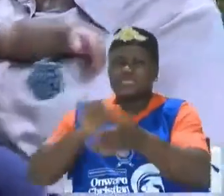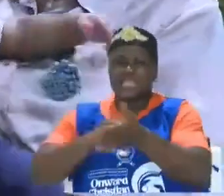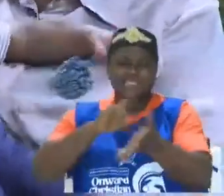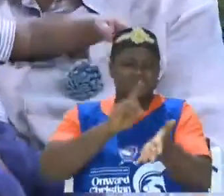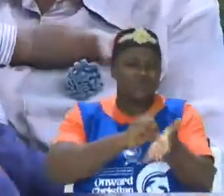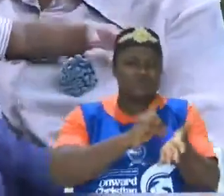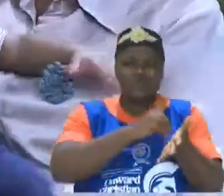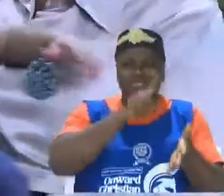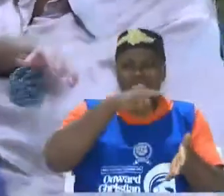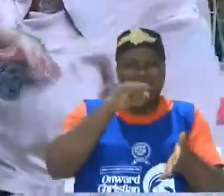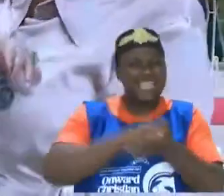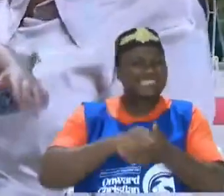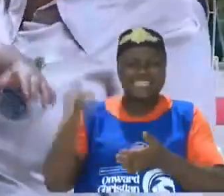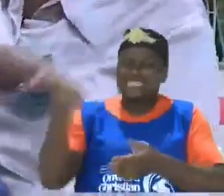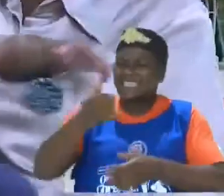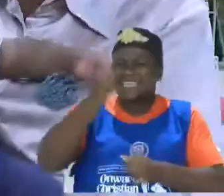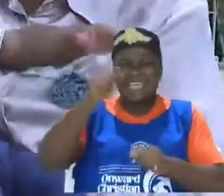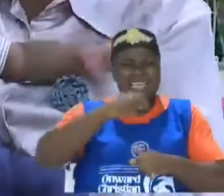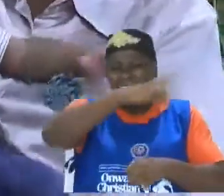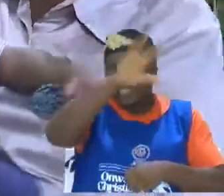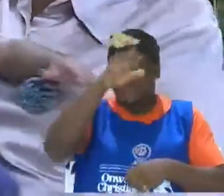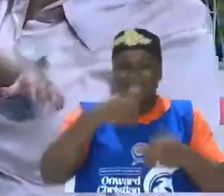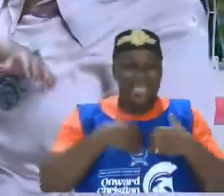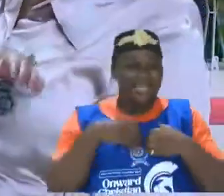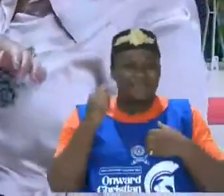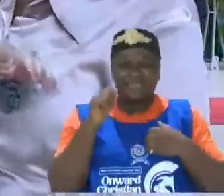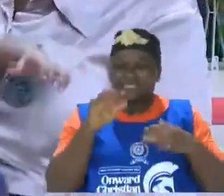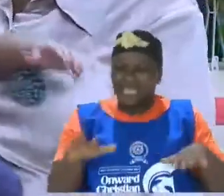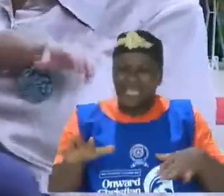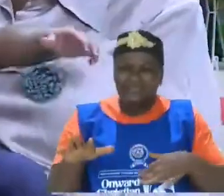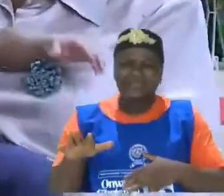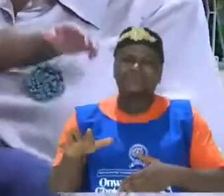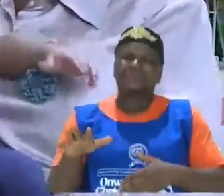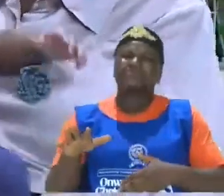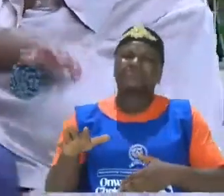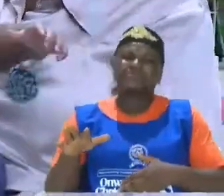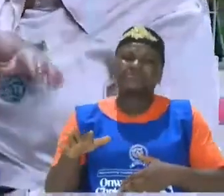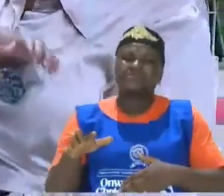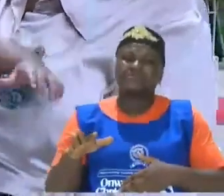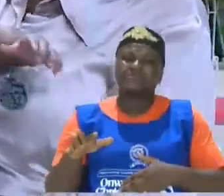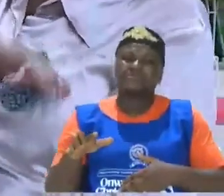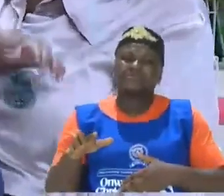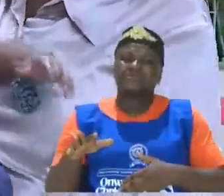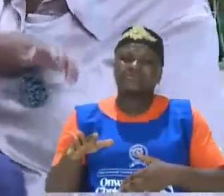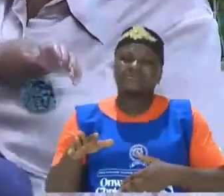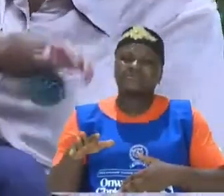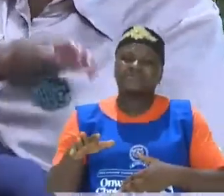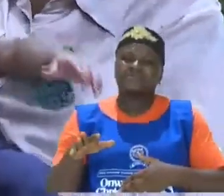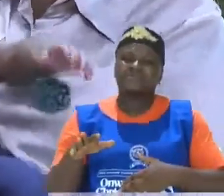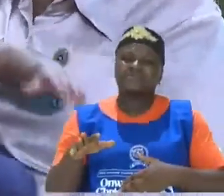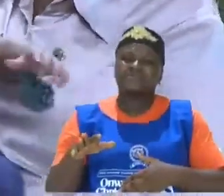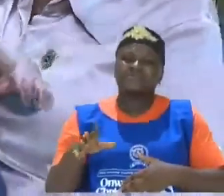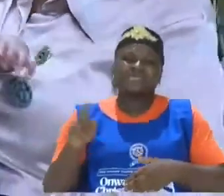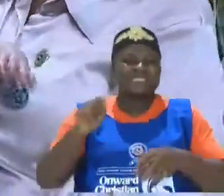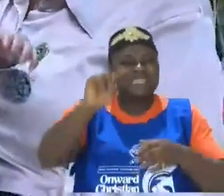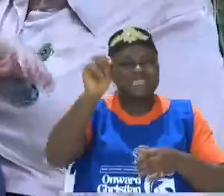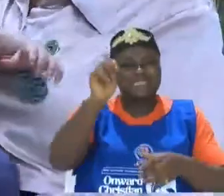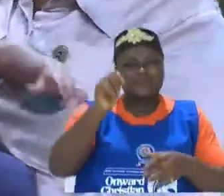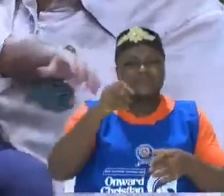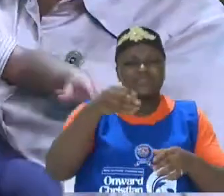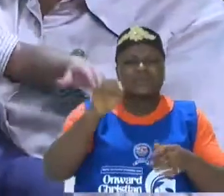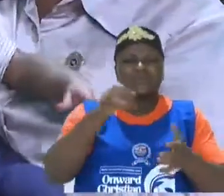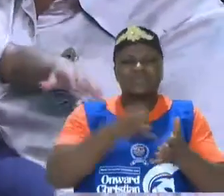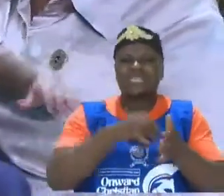said they can never, ever have a child. And the testimony further to it is that at